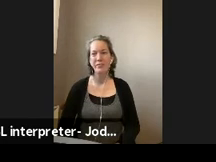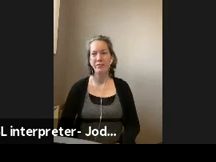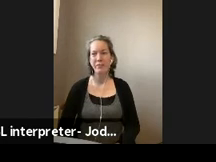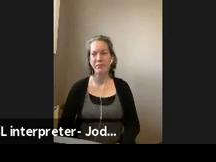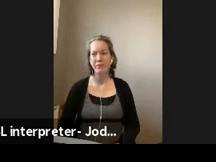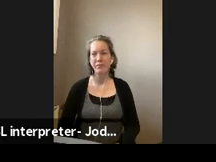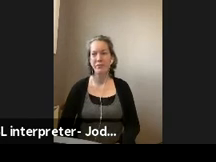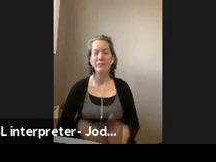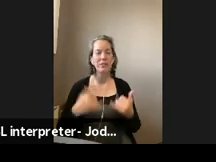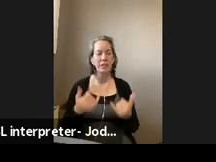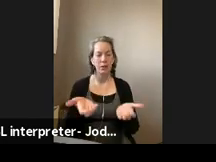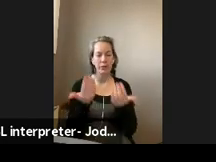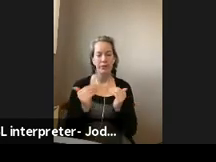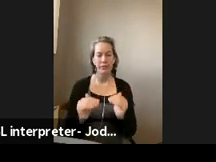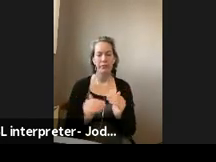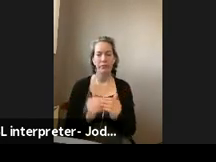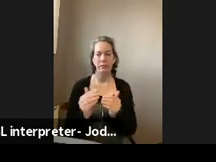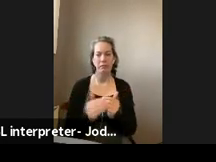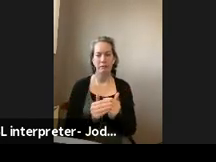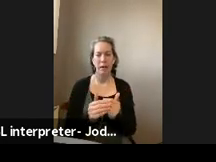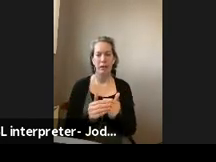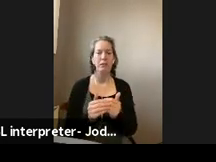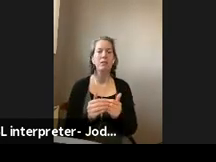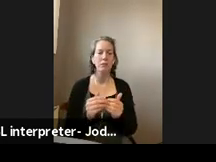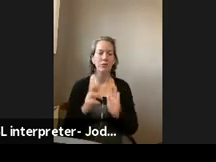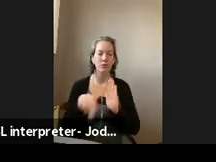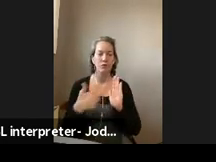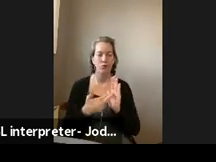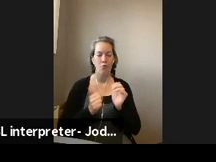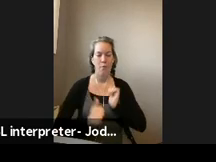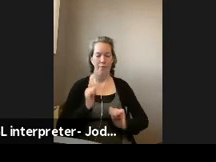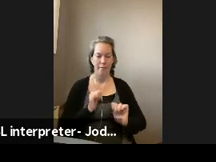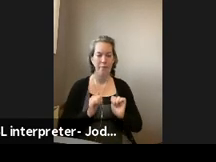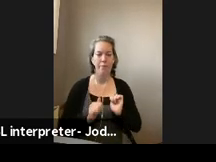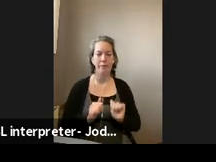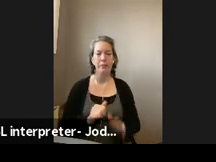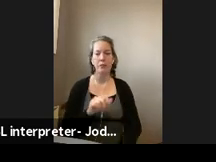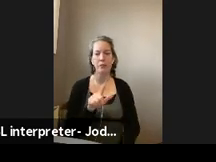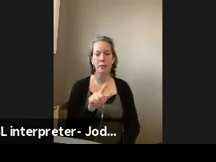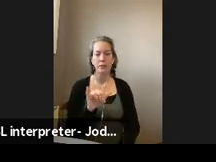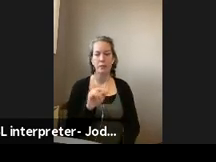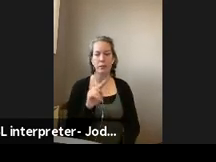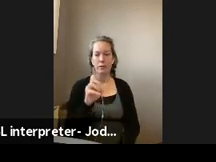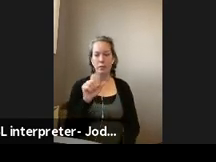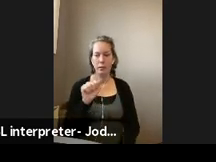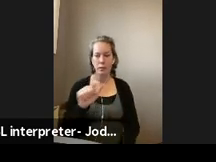moving on to the next scene here, which I will be doing. And again, Lyndall, you're gonna be our lovely